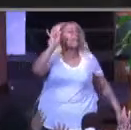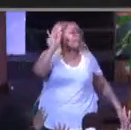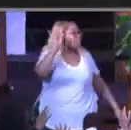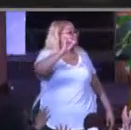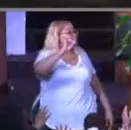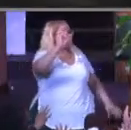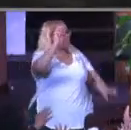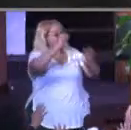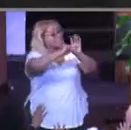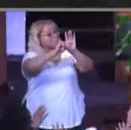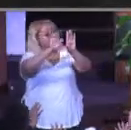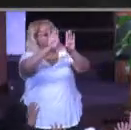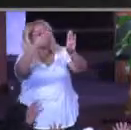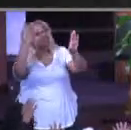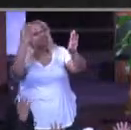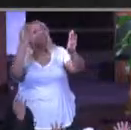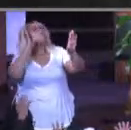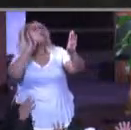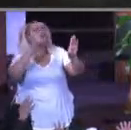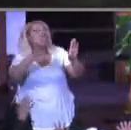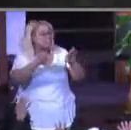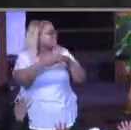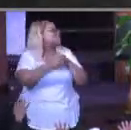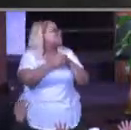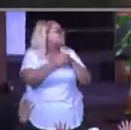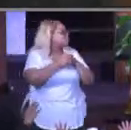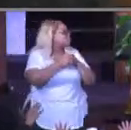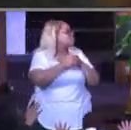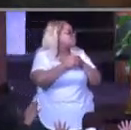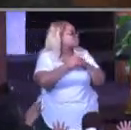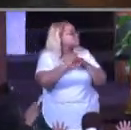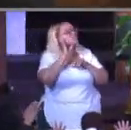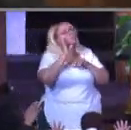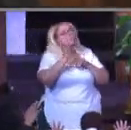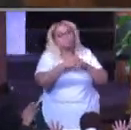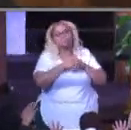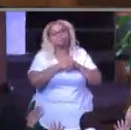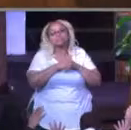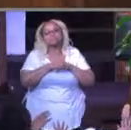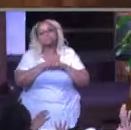find. Knock, and the door will be.